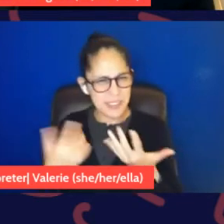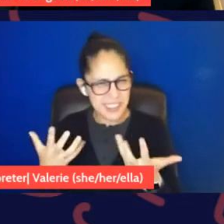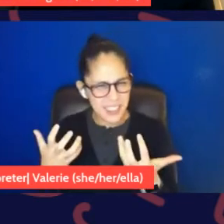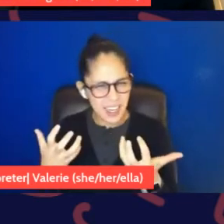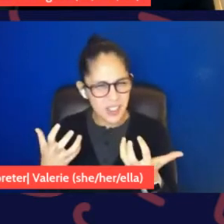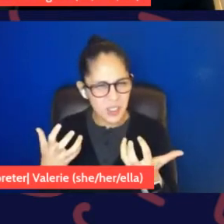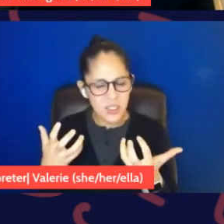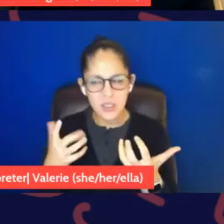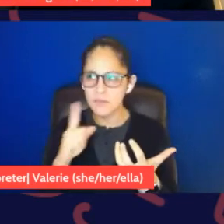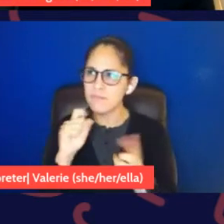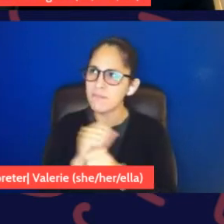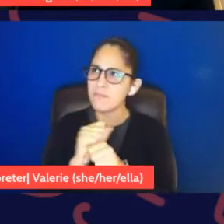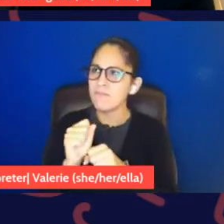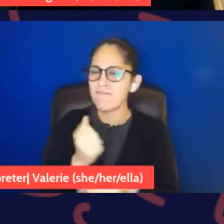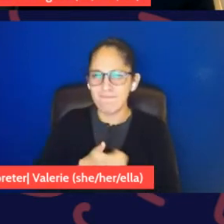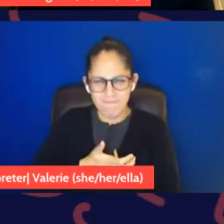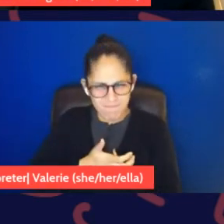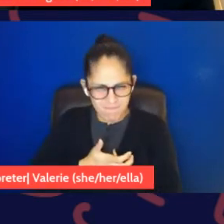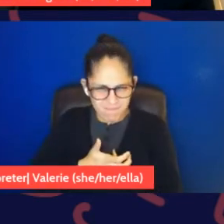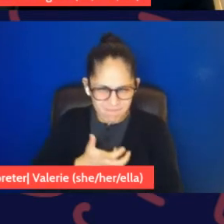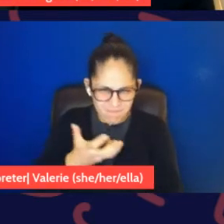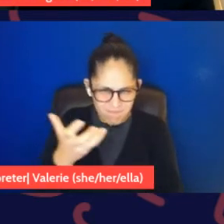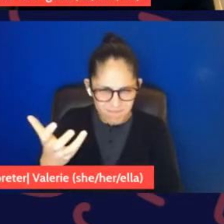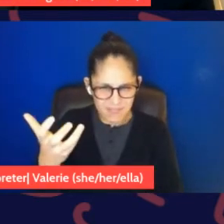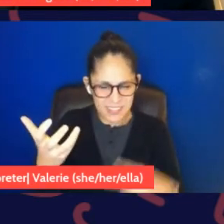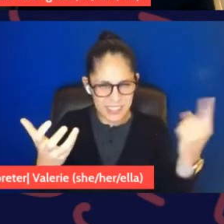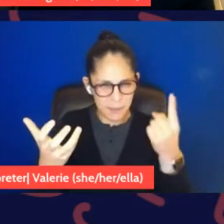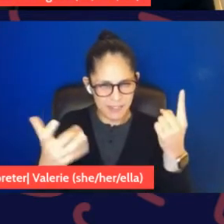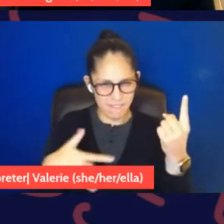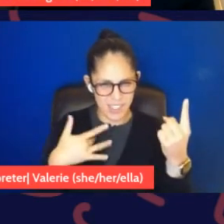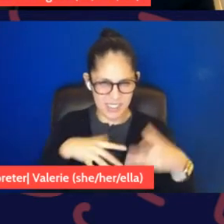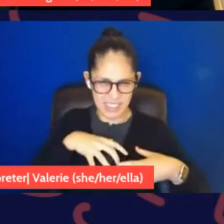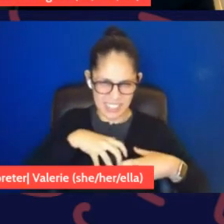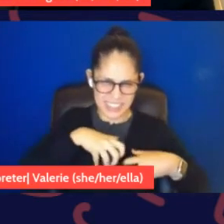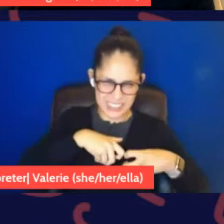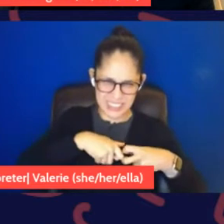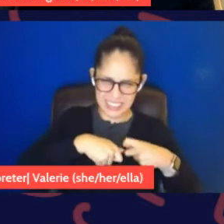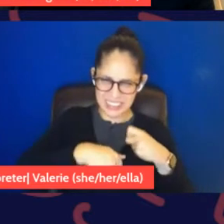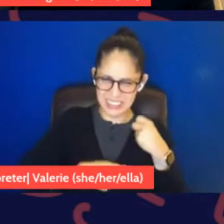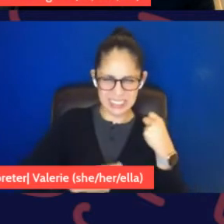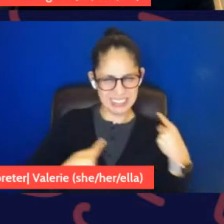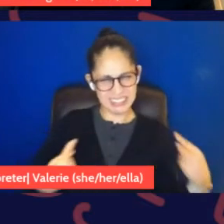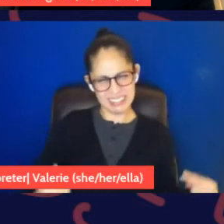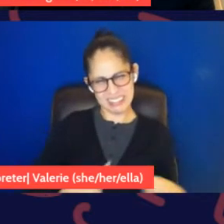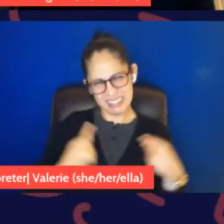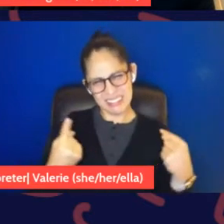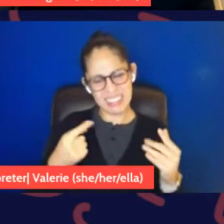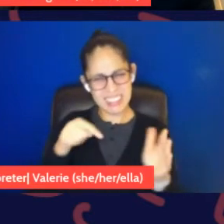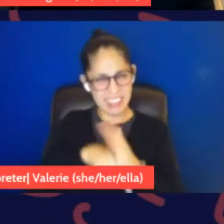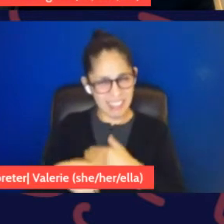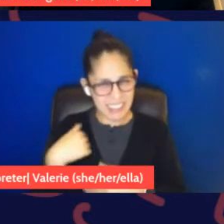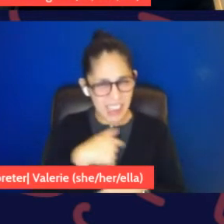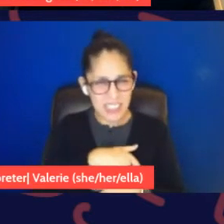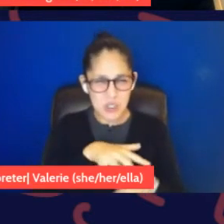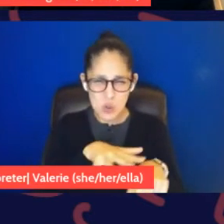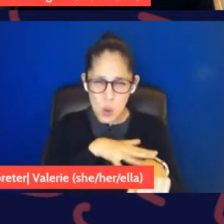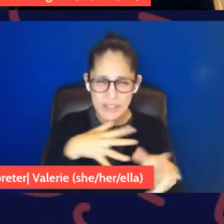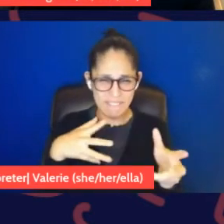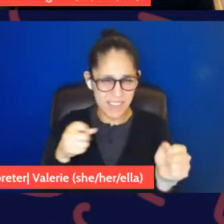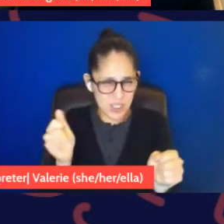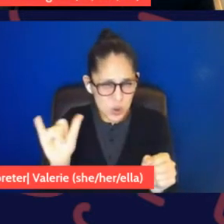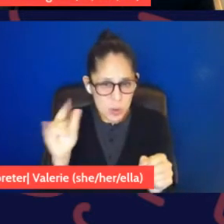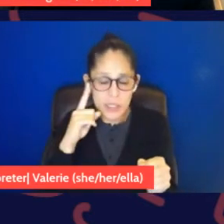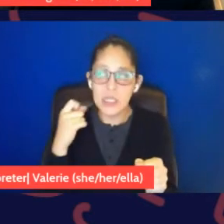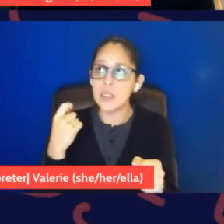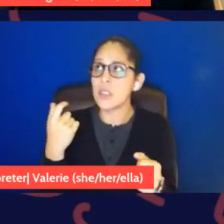to speak the thing that is killing us, right? That is killing us slowly and fast. Because at talkbacks, I always find